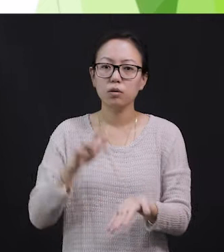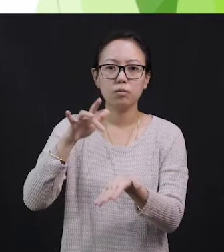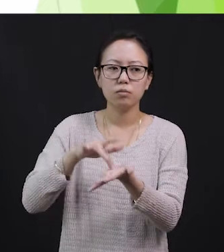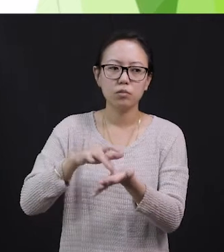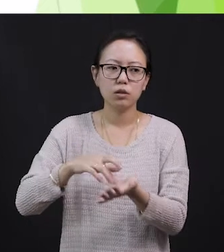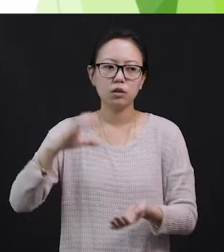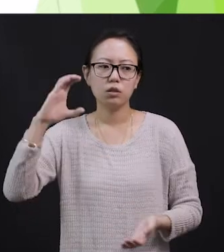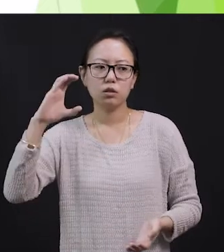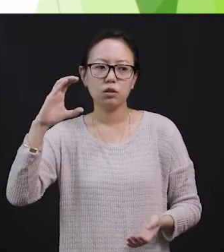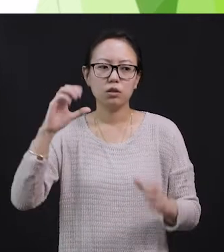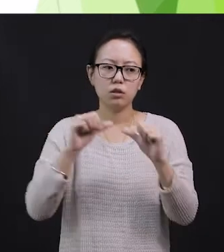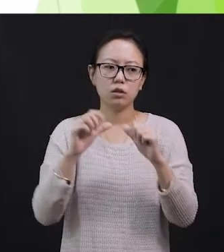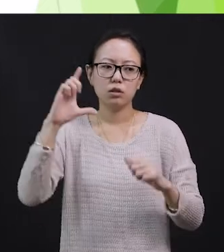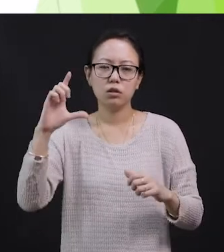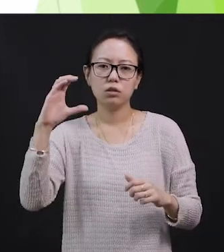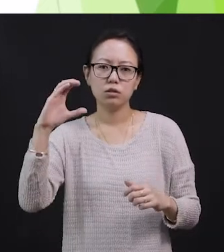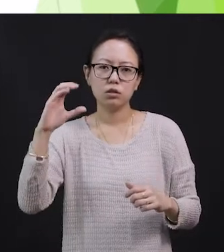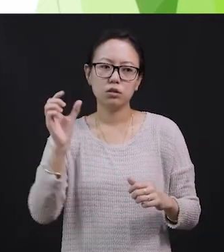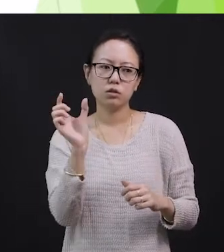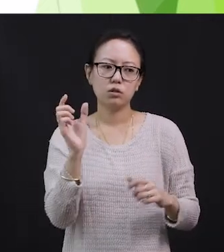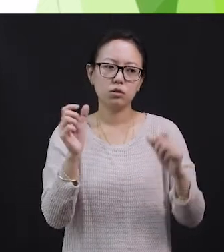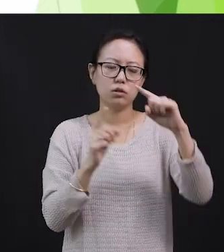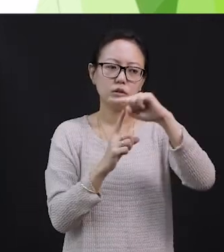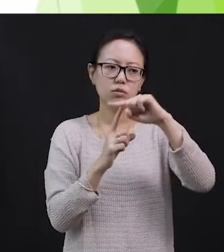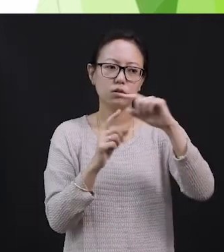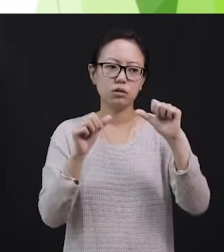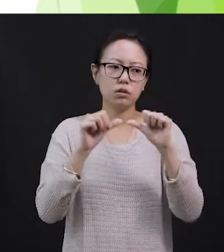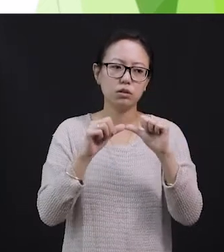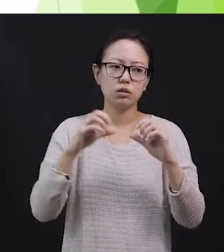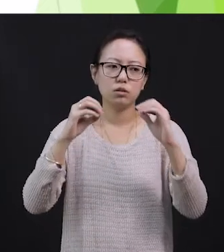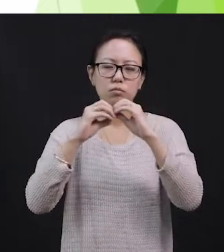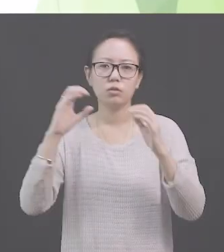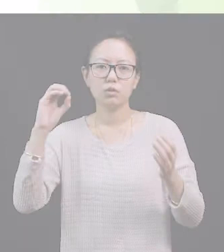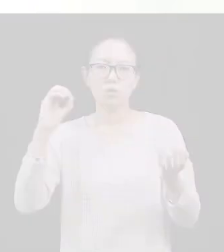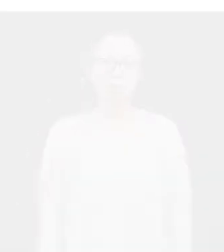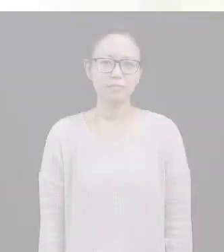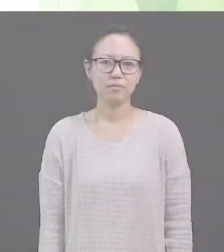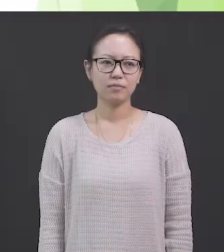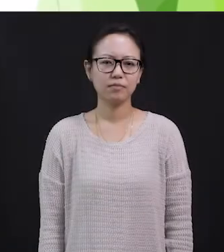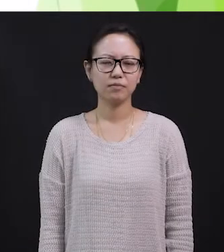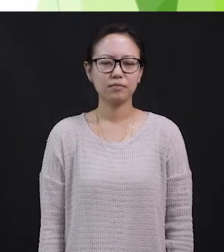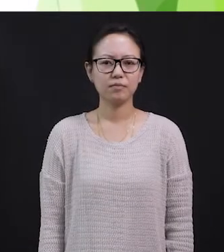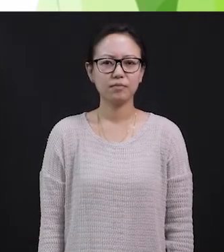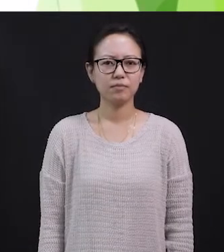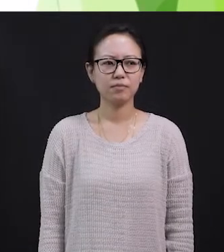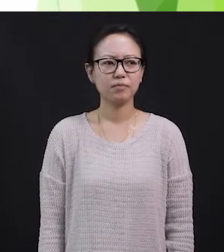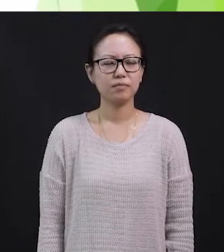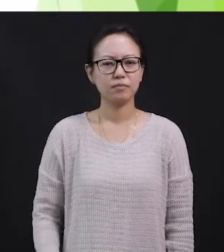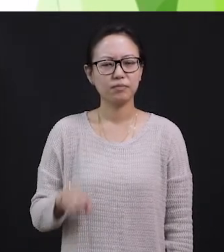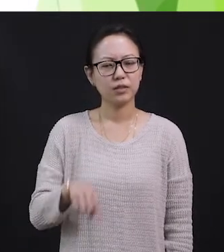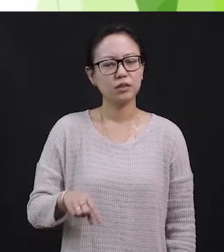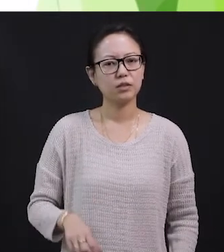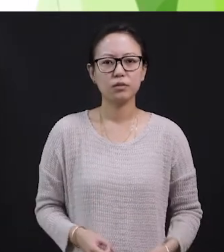Bombay and Madras. So now you have Kolkata, Mumbai and Chennai. So Now we are